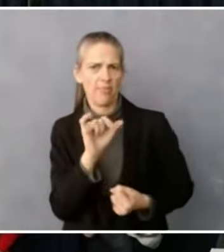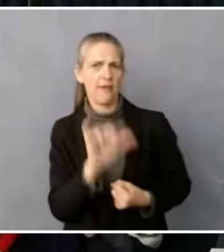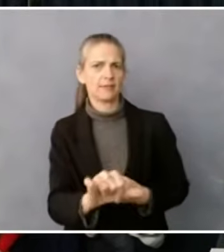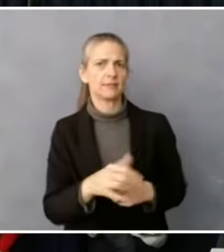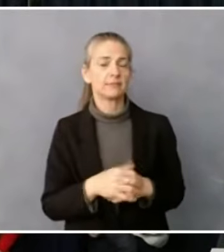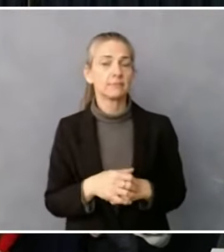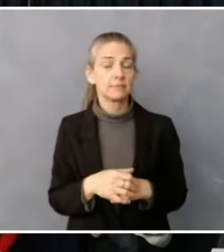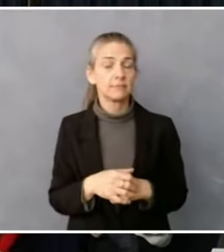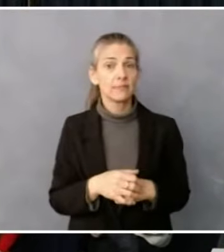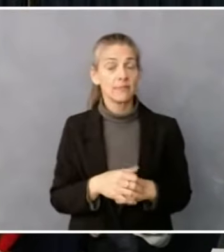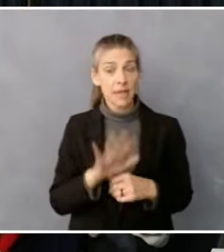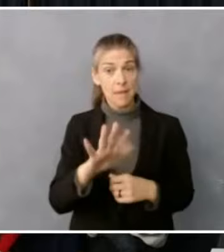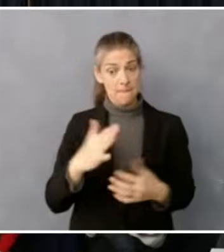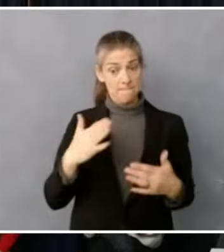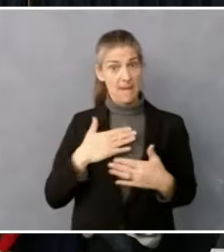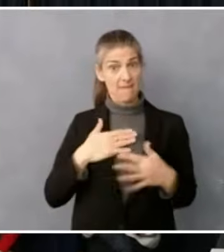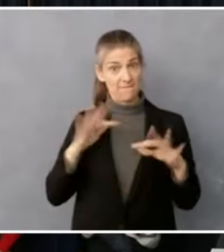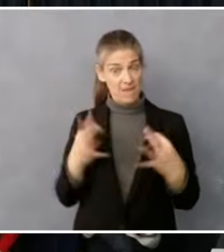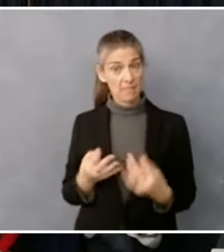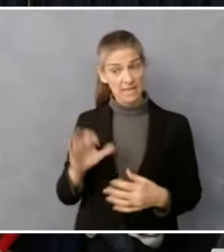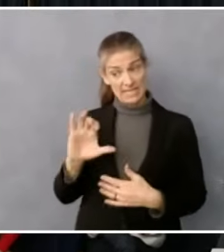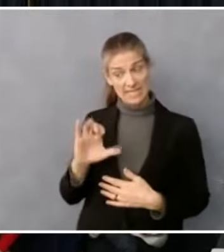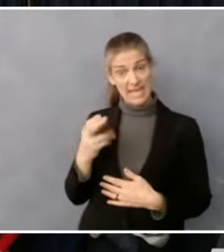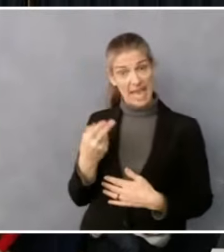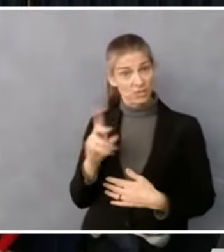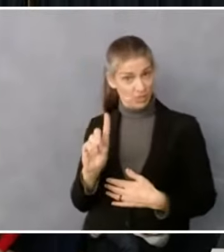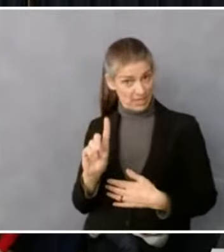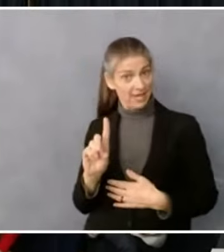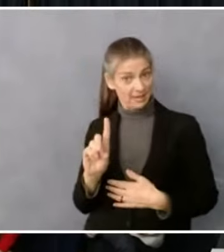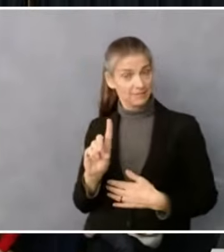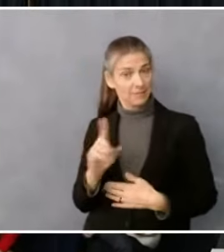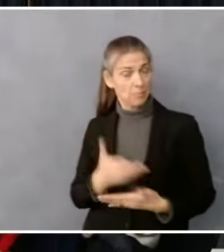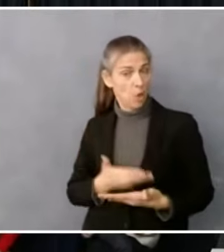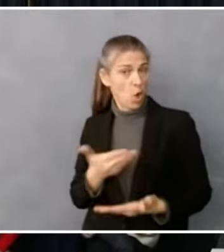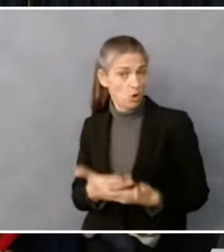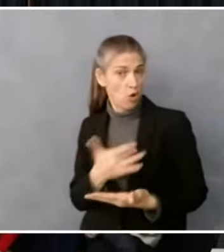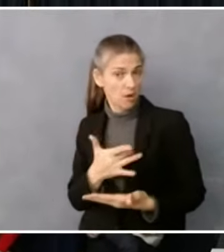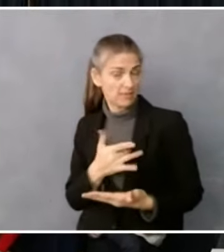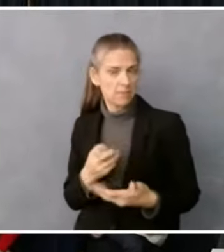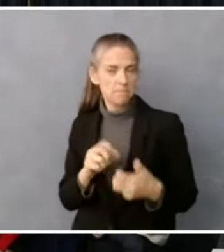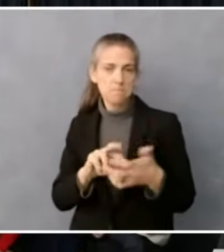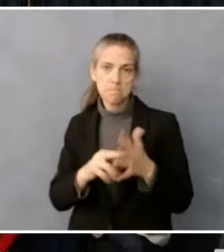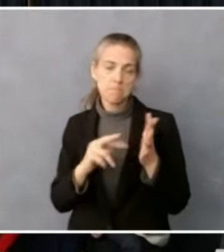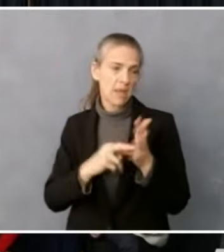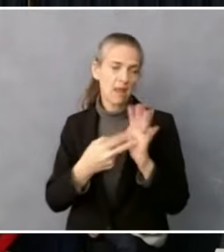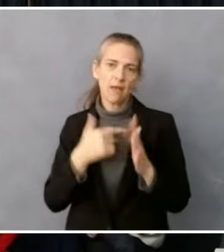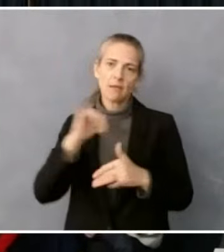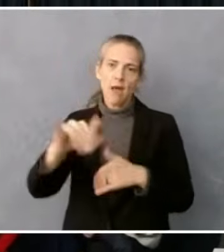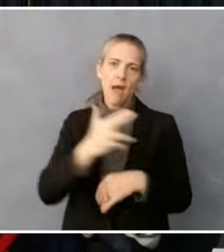family, CHD meant long days in hospitals, moments of deep uncertainty, and eventually